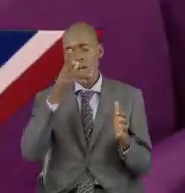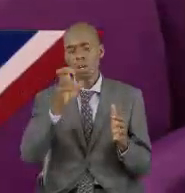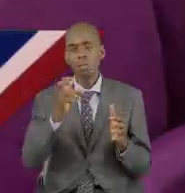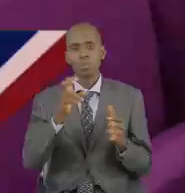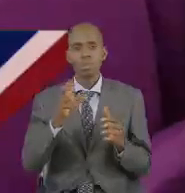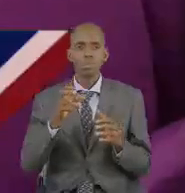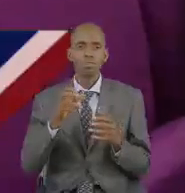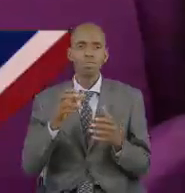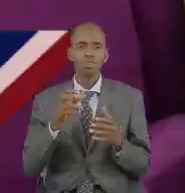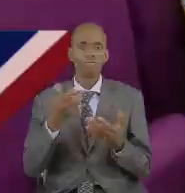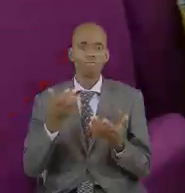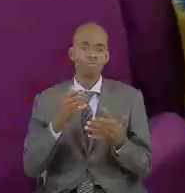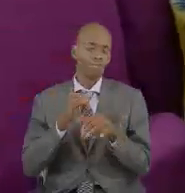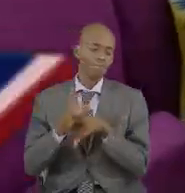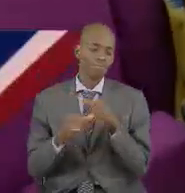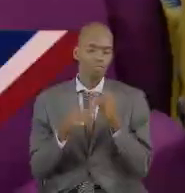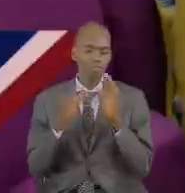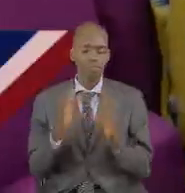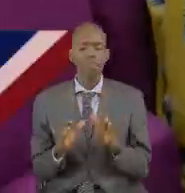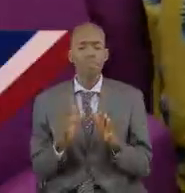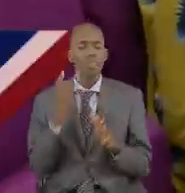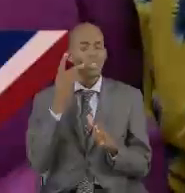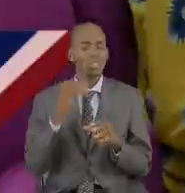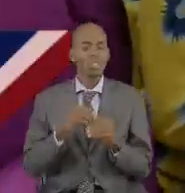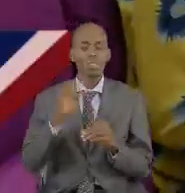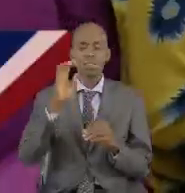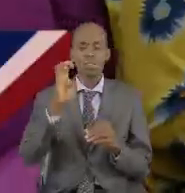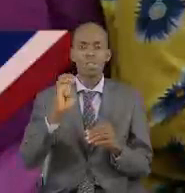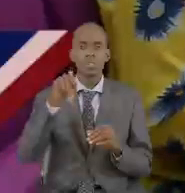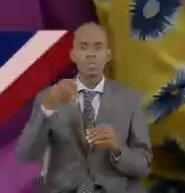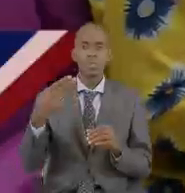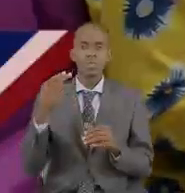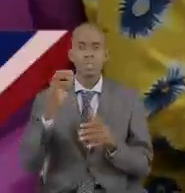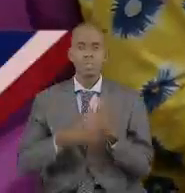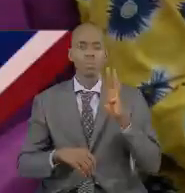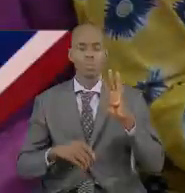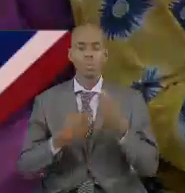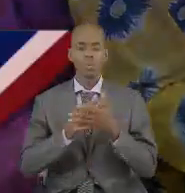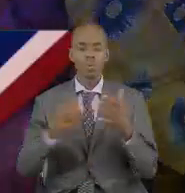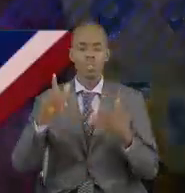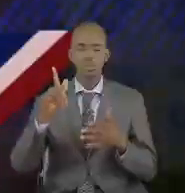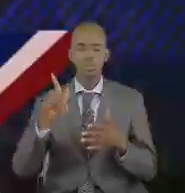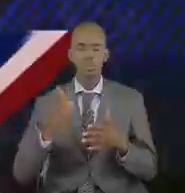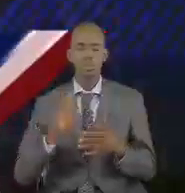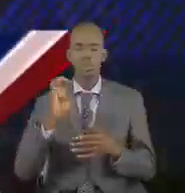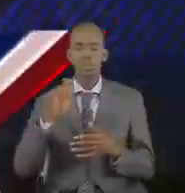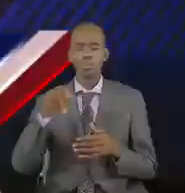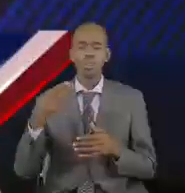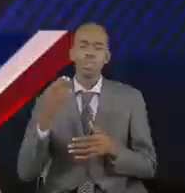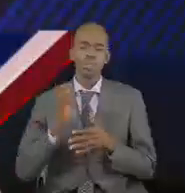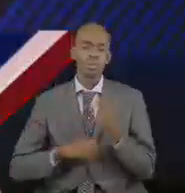Look at Ephesians chapter 4. Reading from verse 21. If so